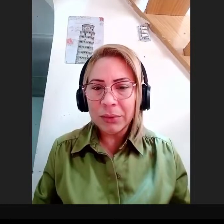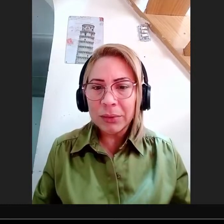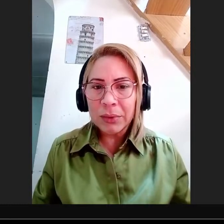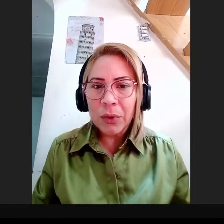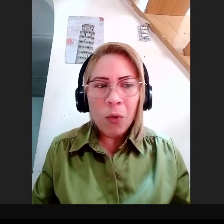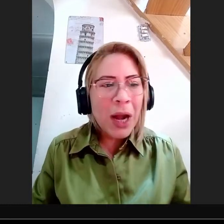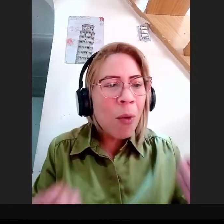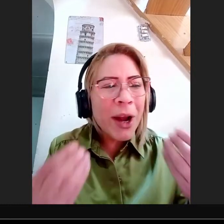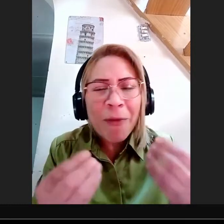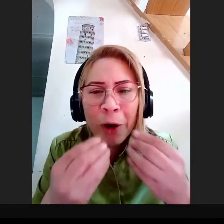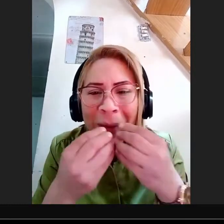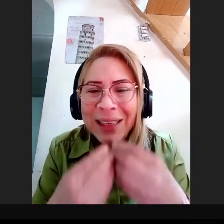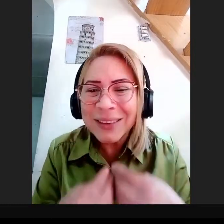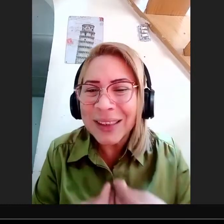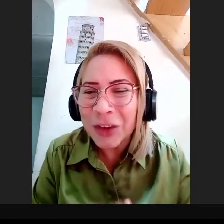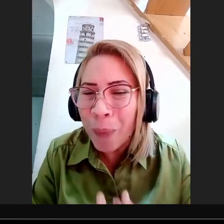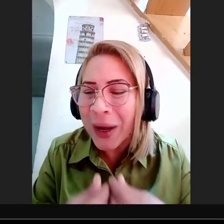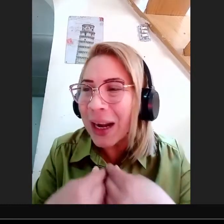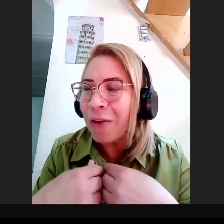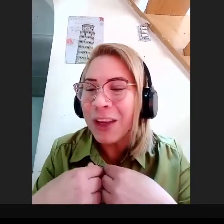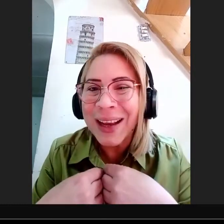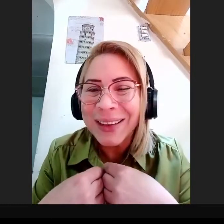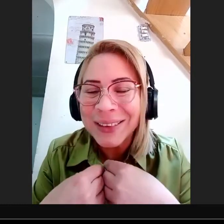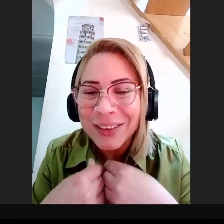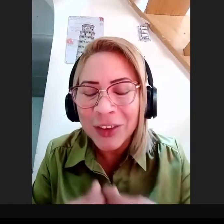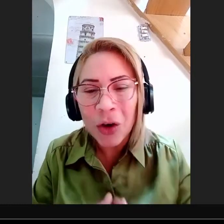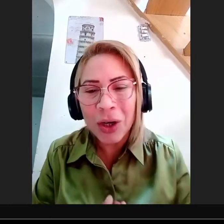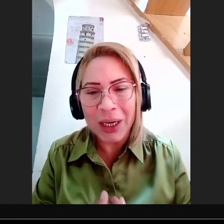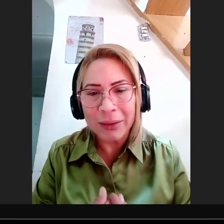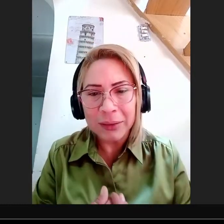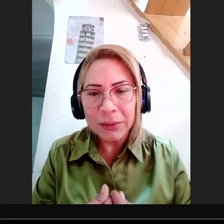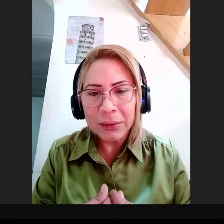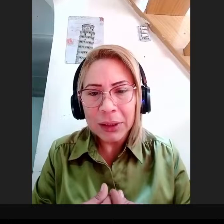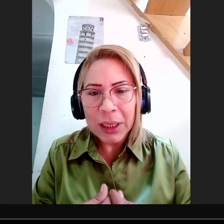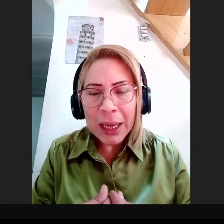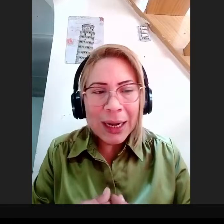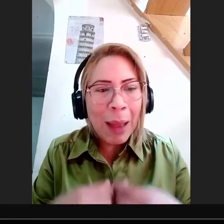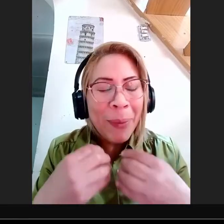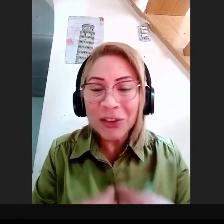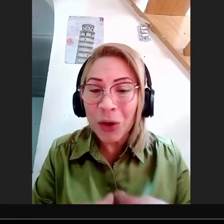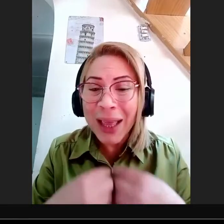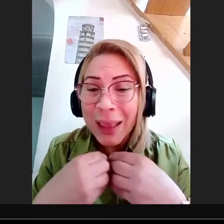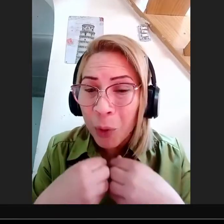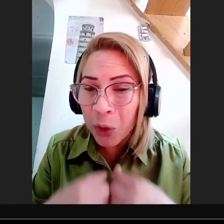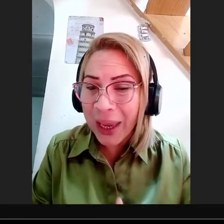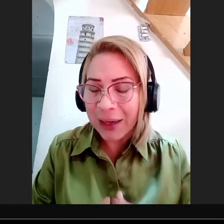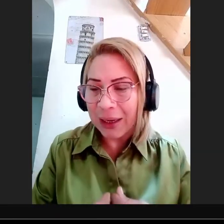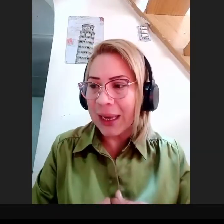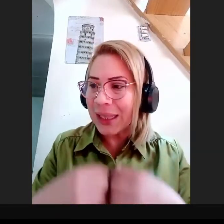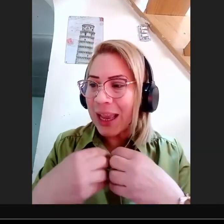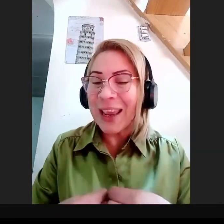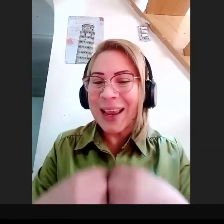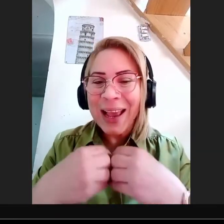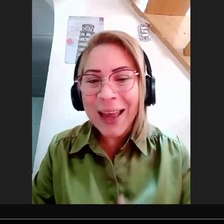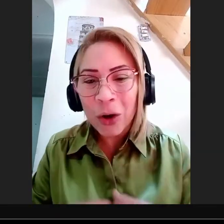So what do we claim? We claim for awareness, for good oversight.